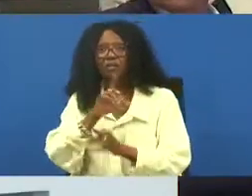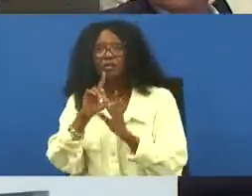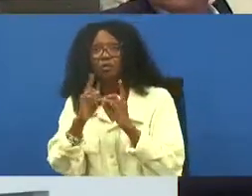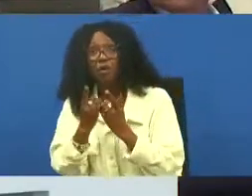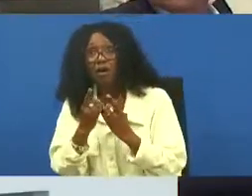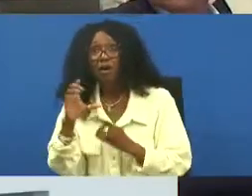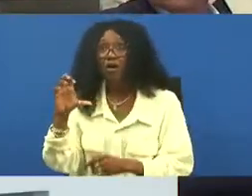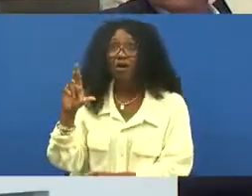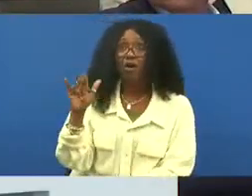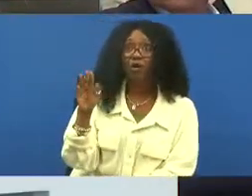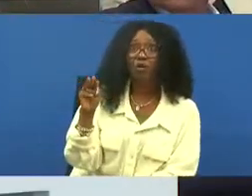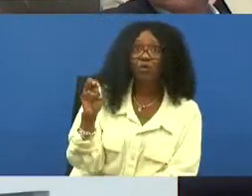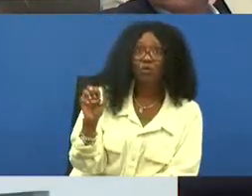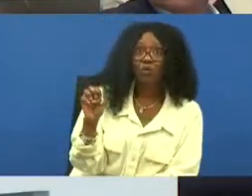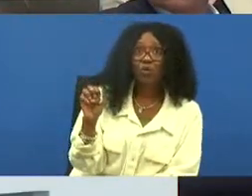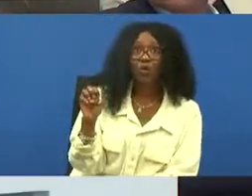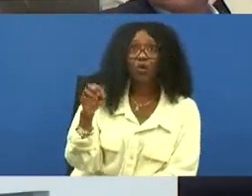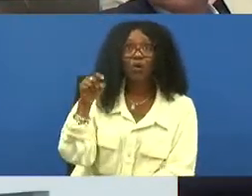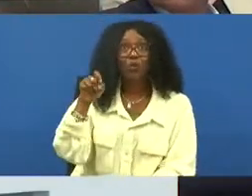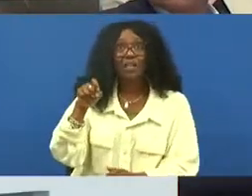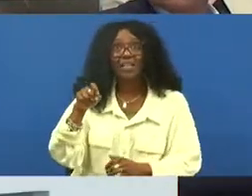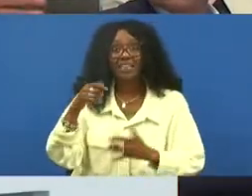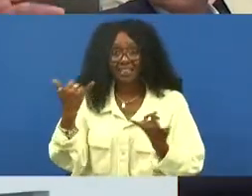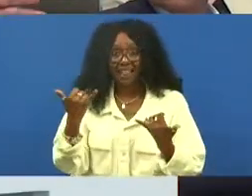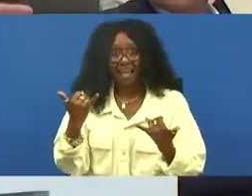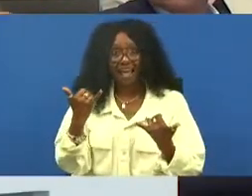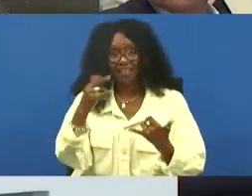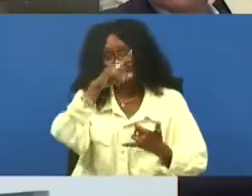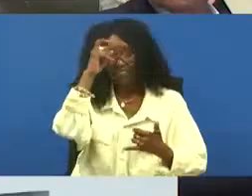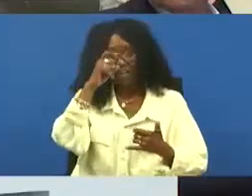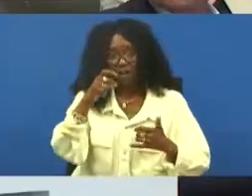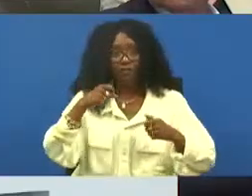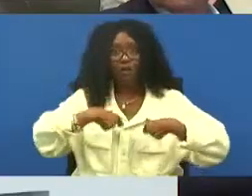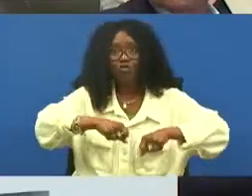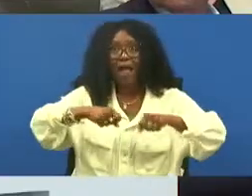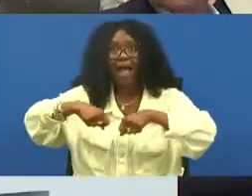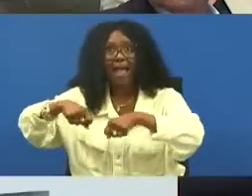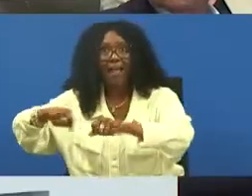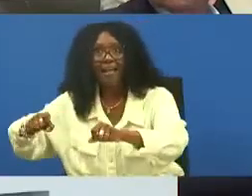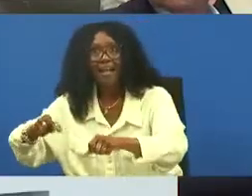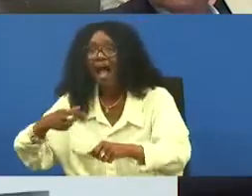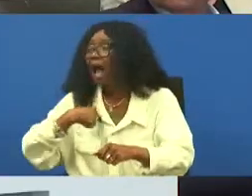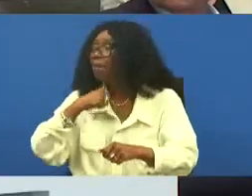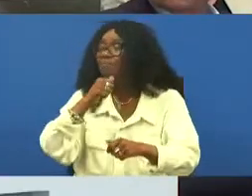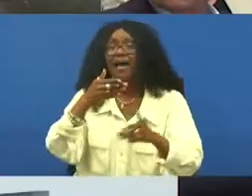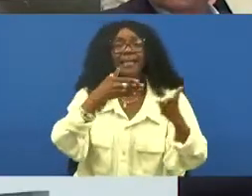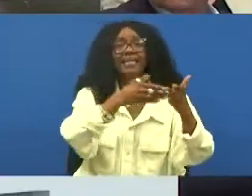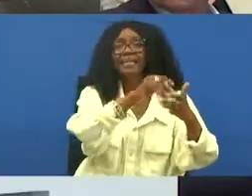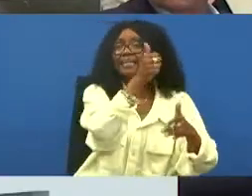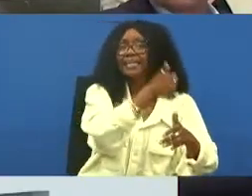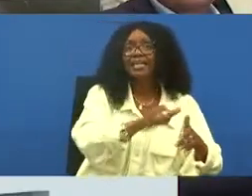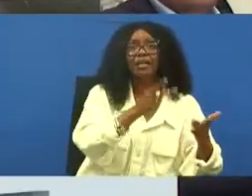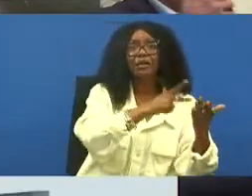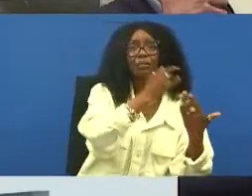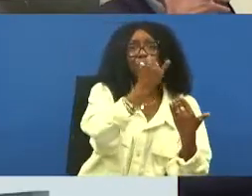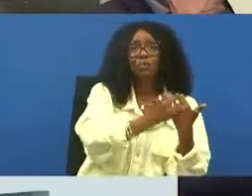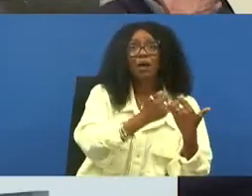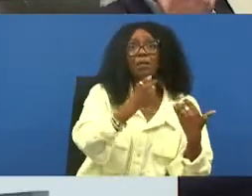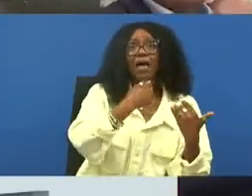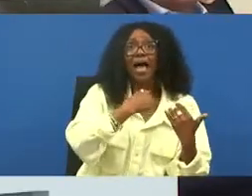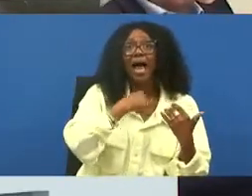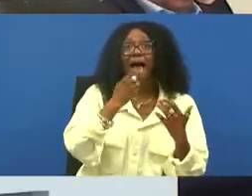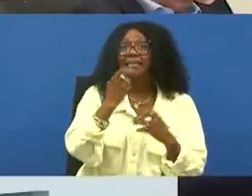crime, this is the season where you have to cut grass. Look, I'm not against any project, but I've sat on that side of the aisle, and